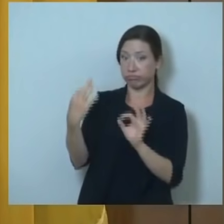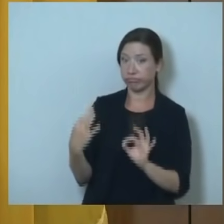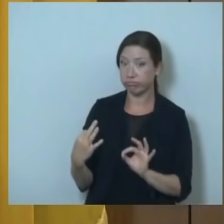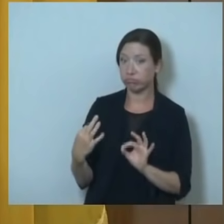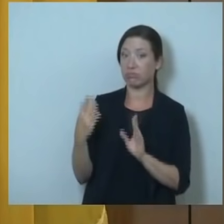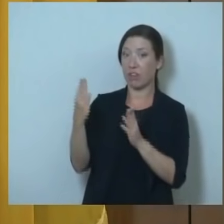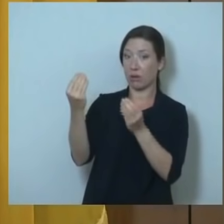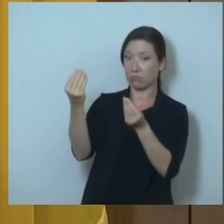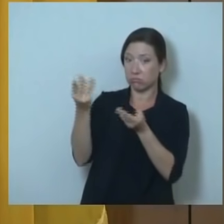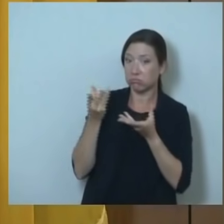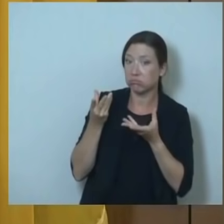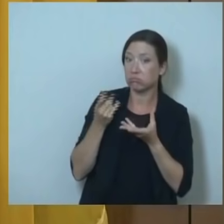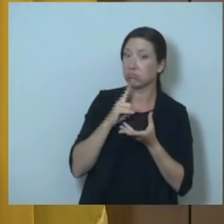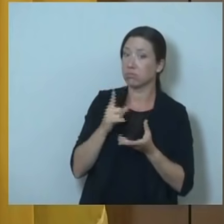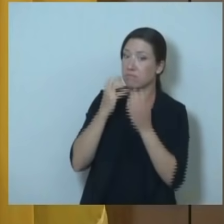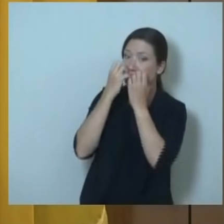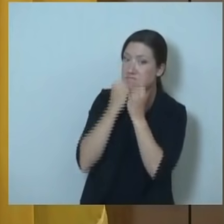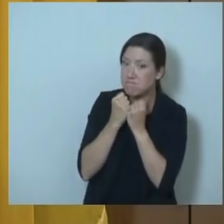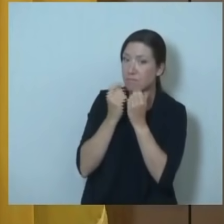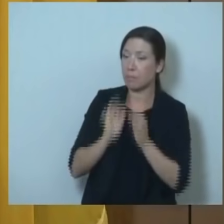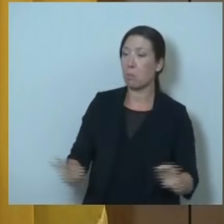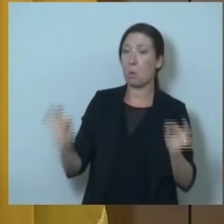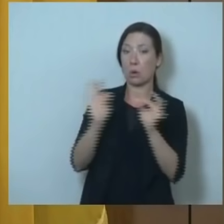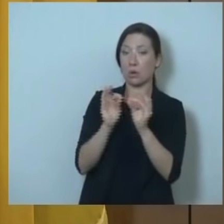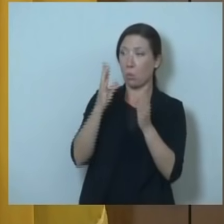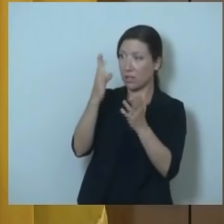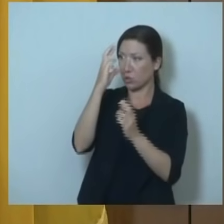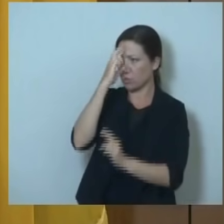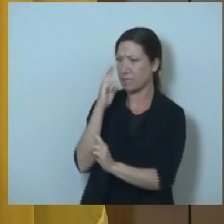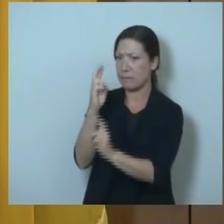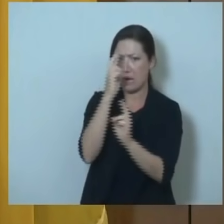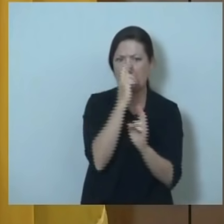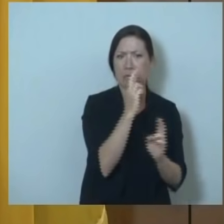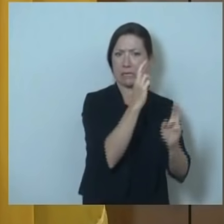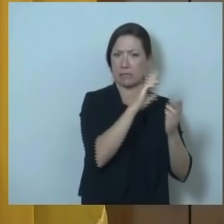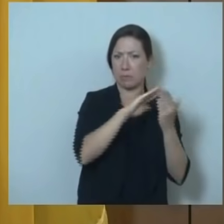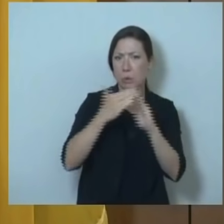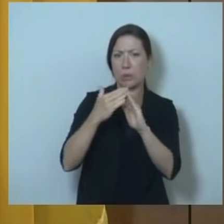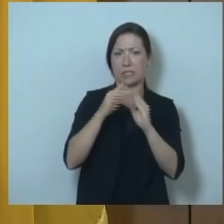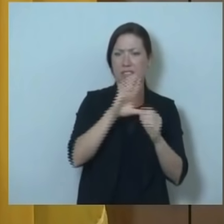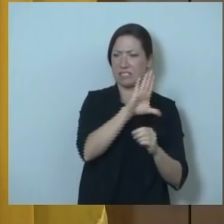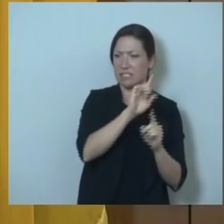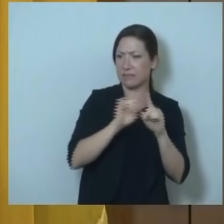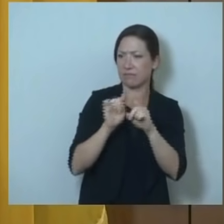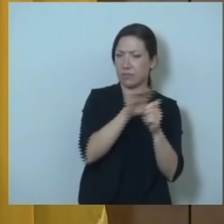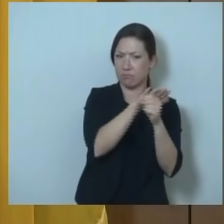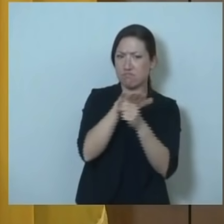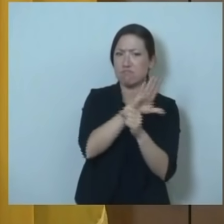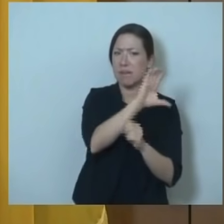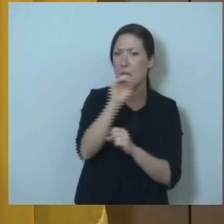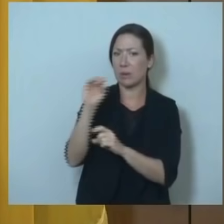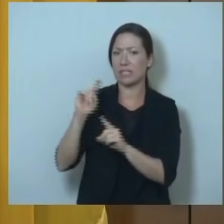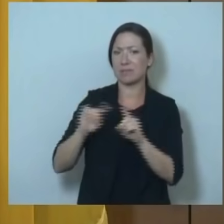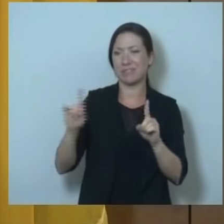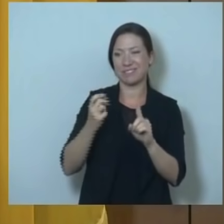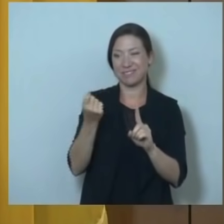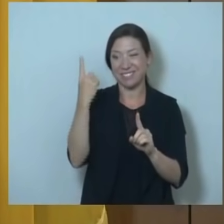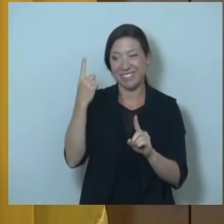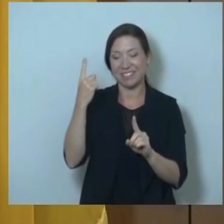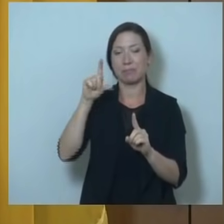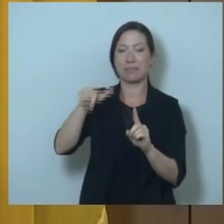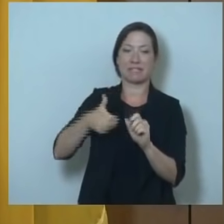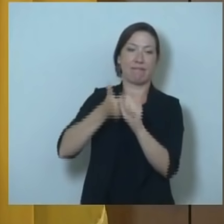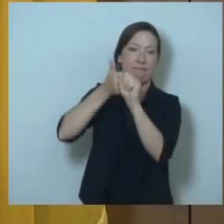every community and county. But we also want it to be consistent with sound public health data about where we